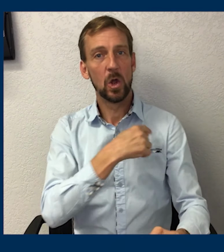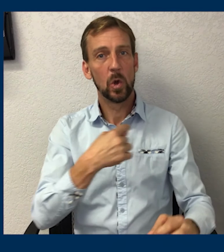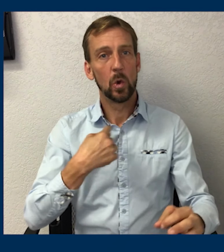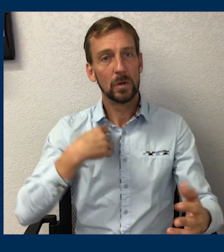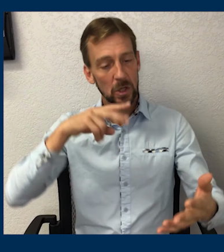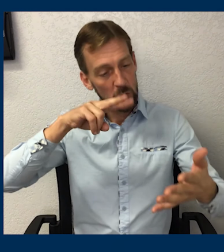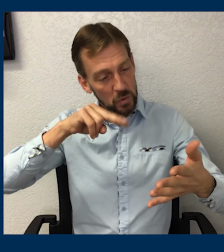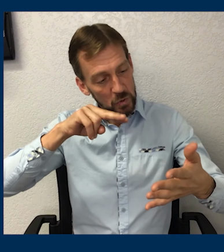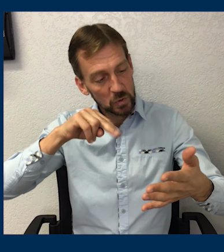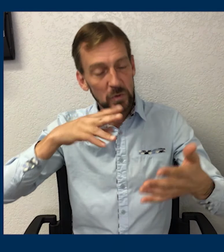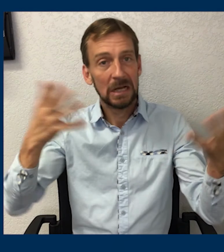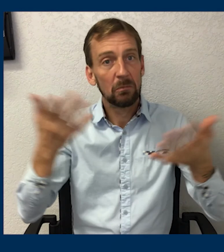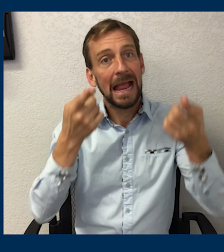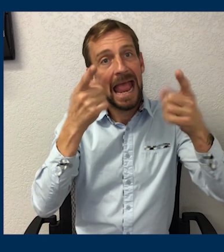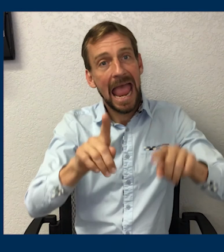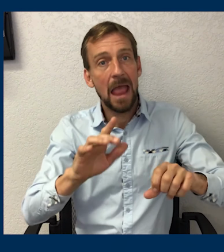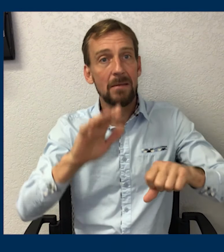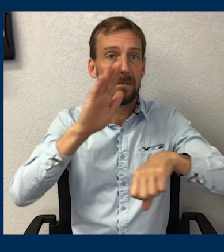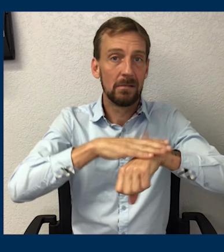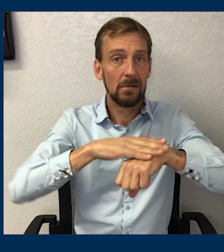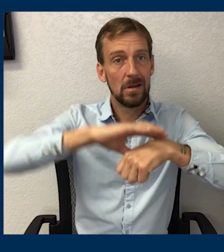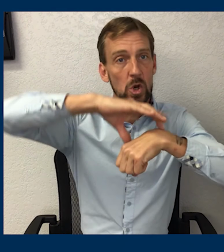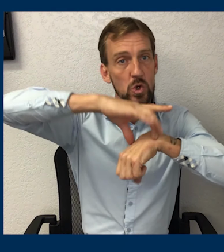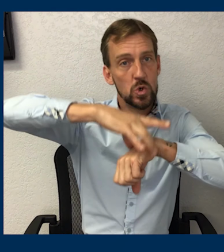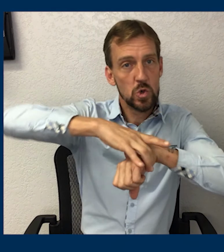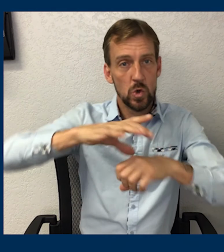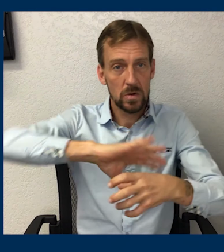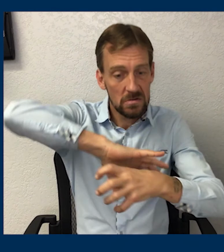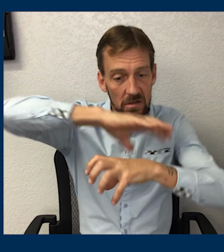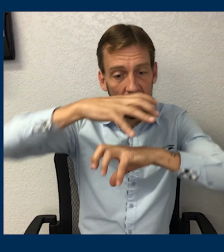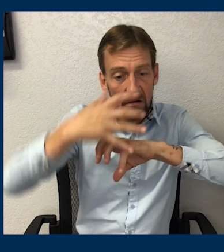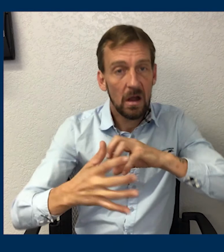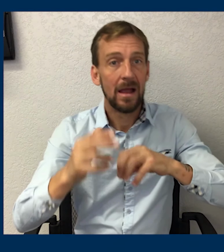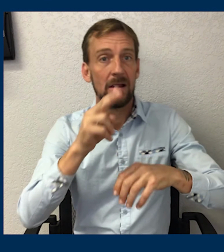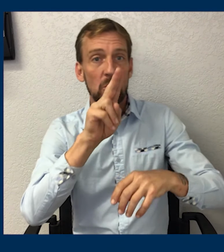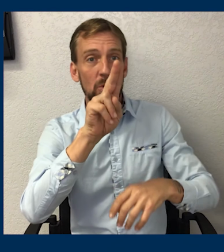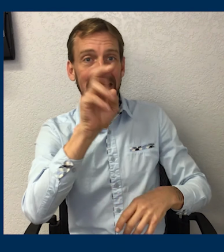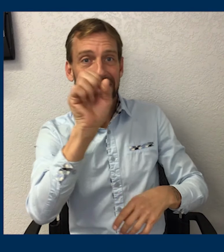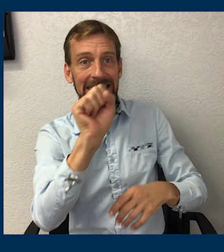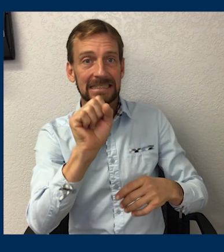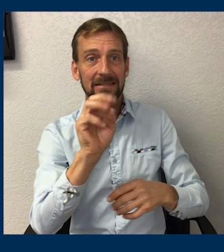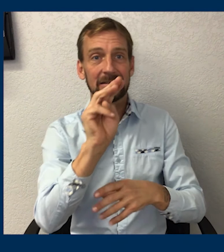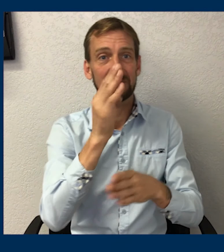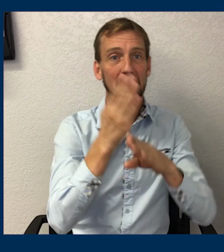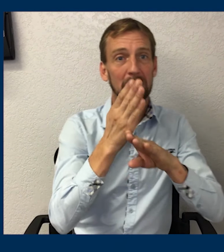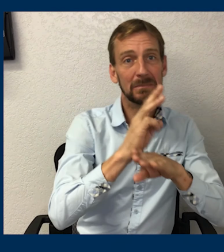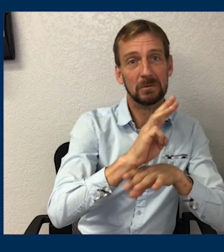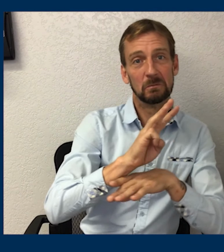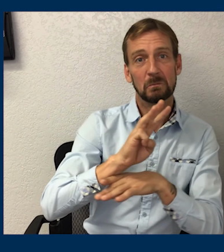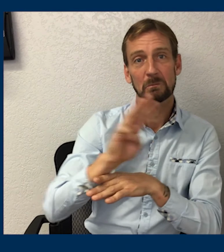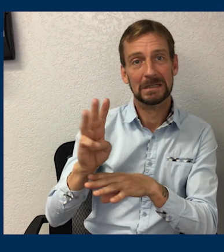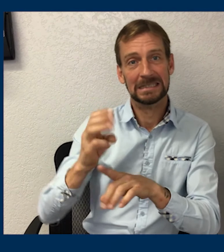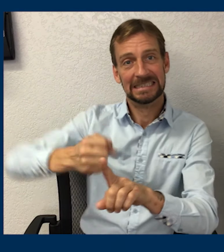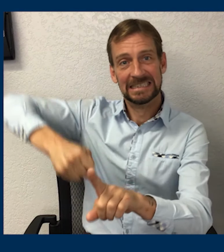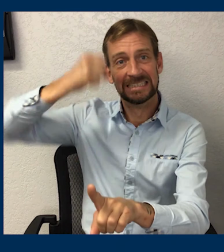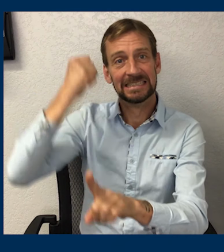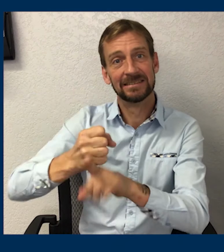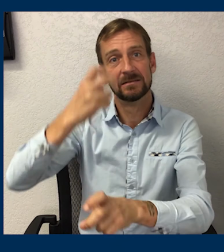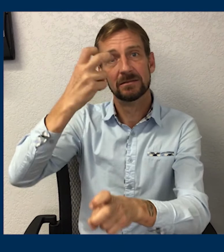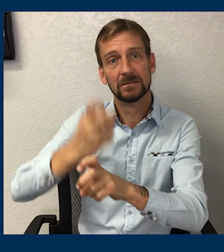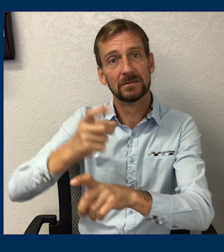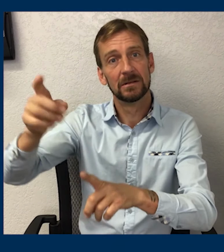going around across the globe, and then across the United States, the Midwest in particular getting hit hard. I'm